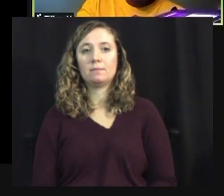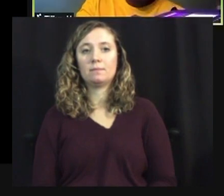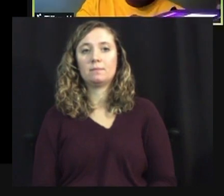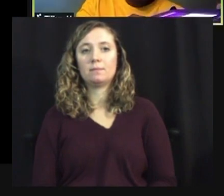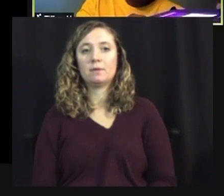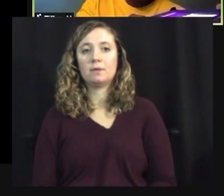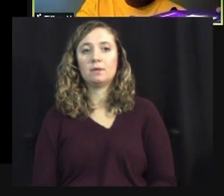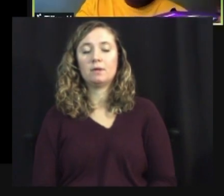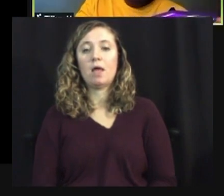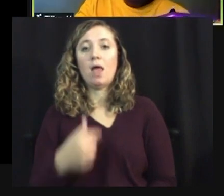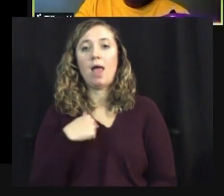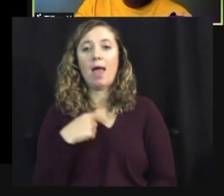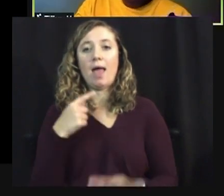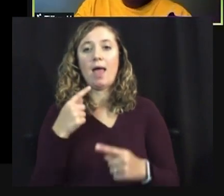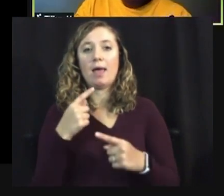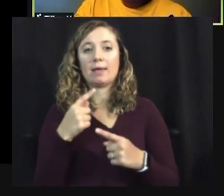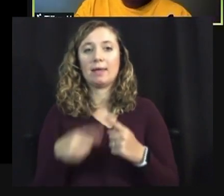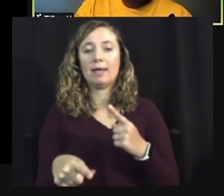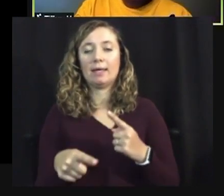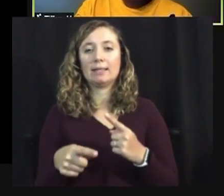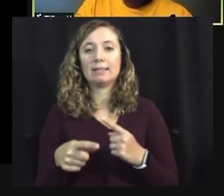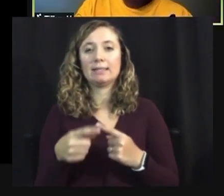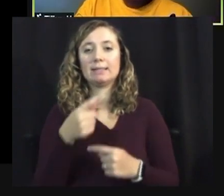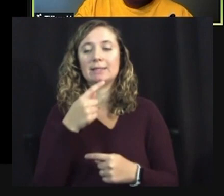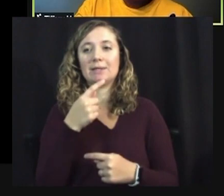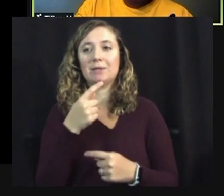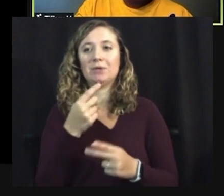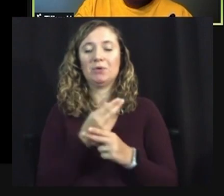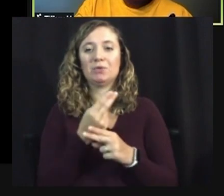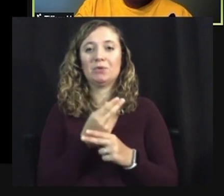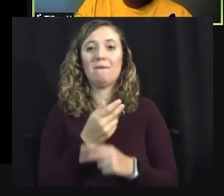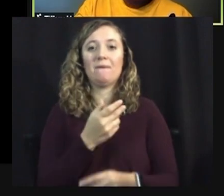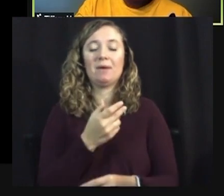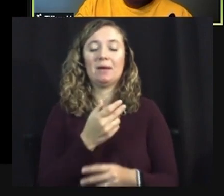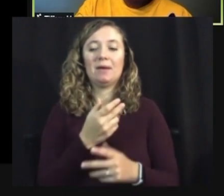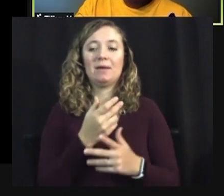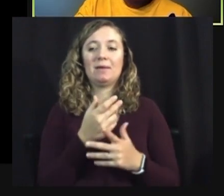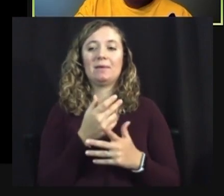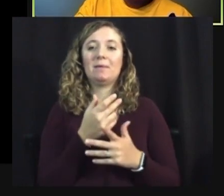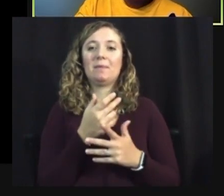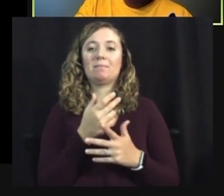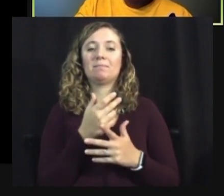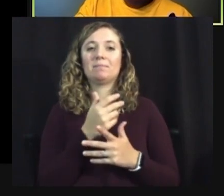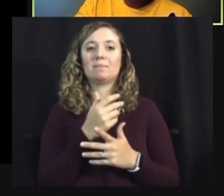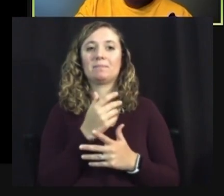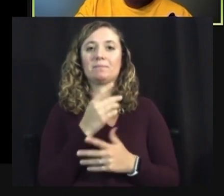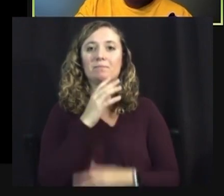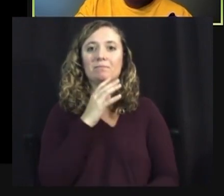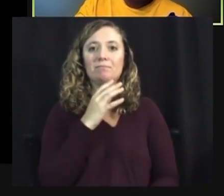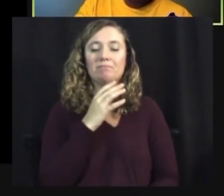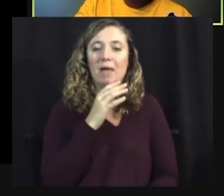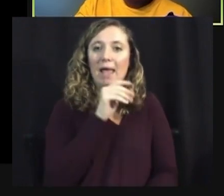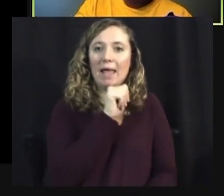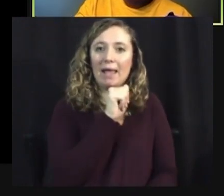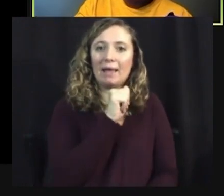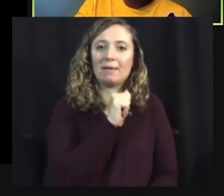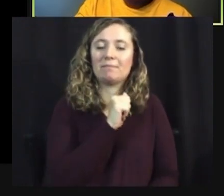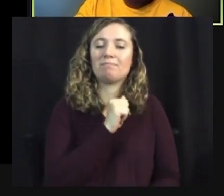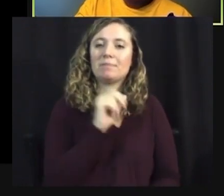I cannot talk about feelings using speech, and therapy is supposed to be talking about feelings,